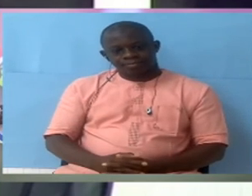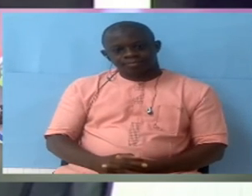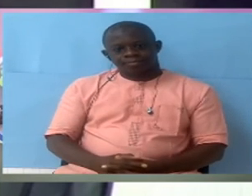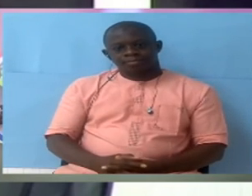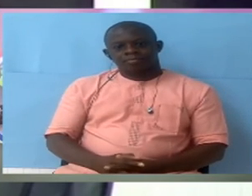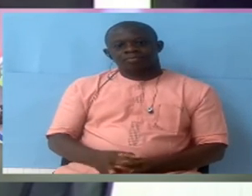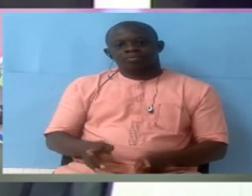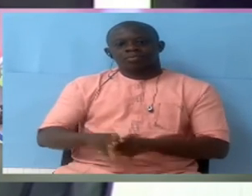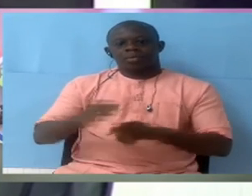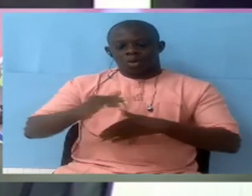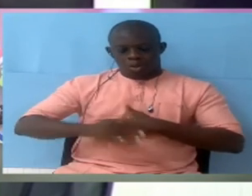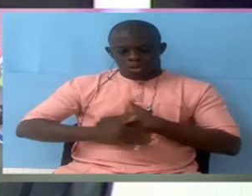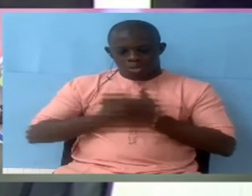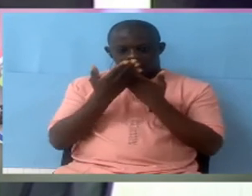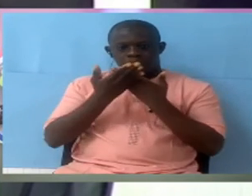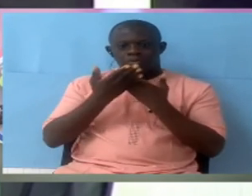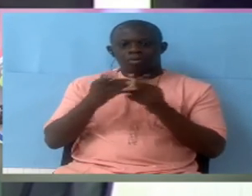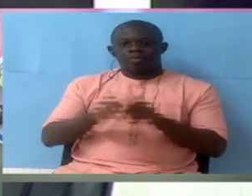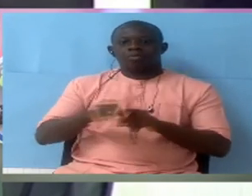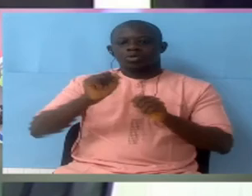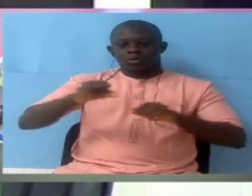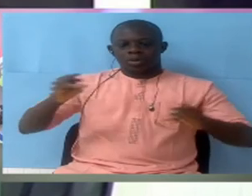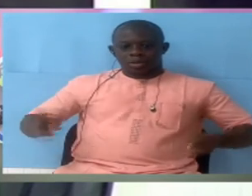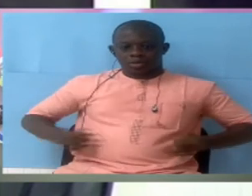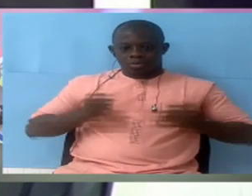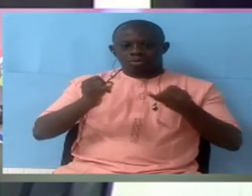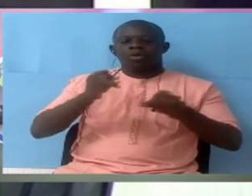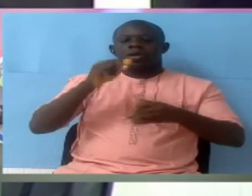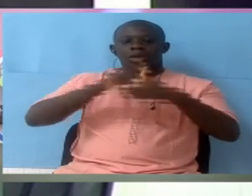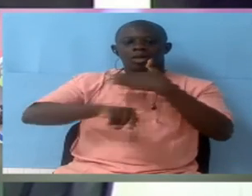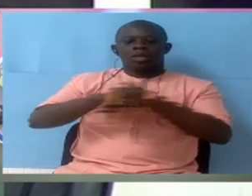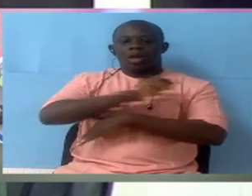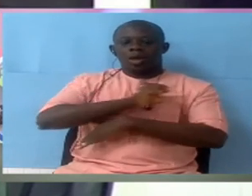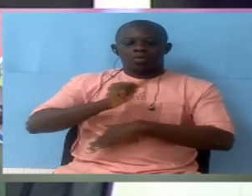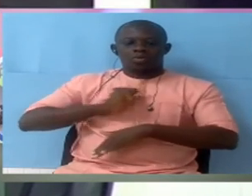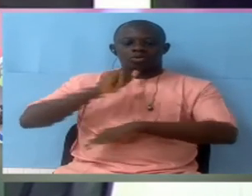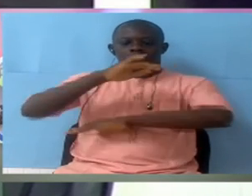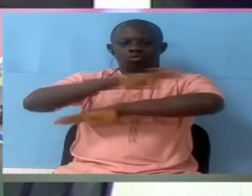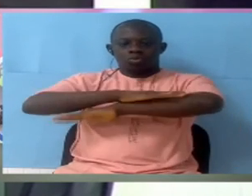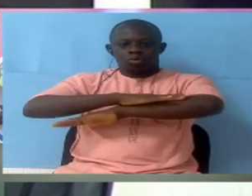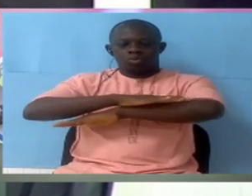that patriotism to be introduced in our curriculum,